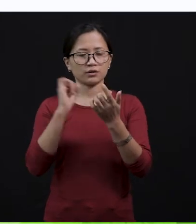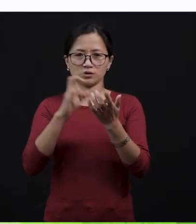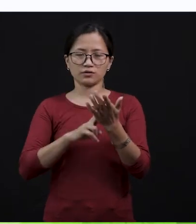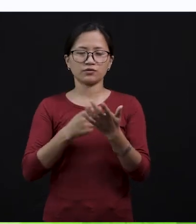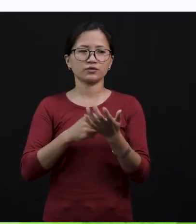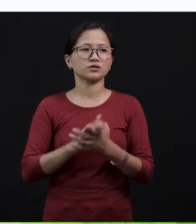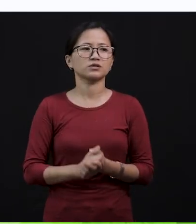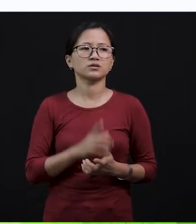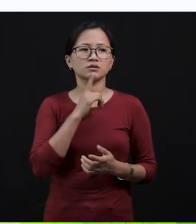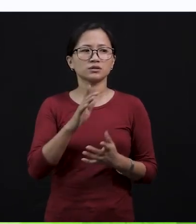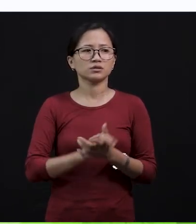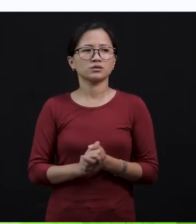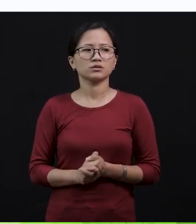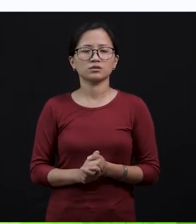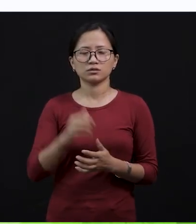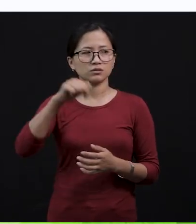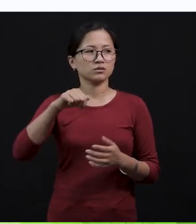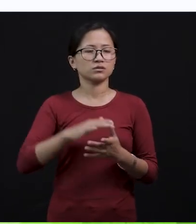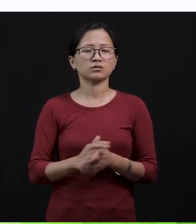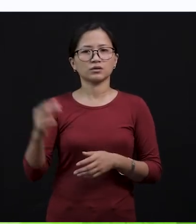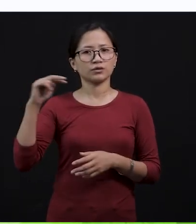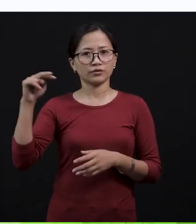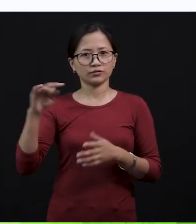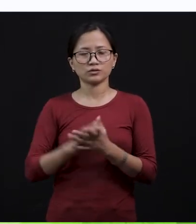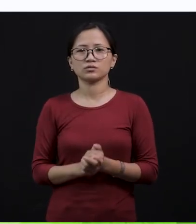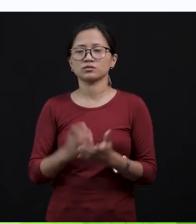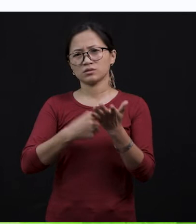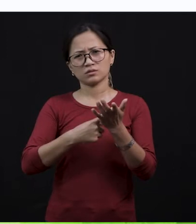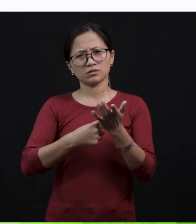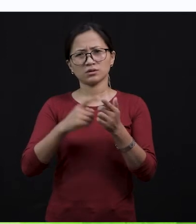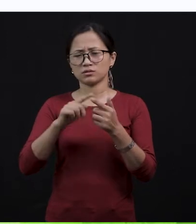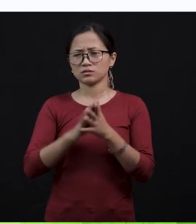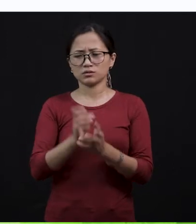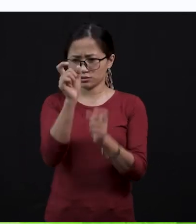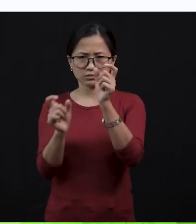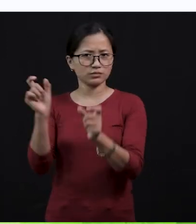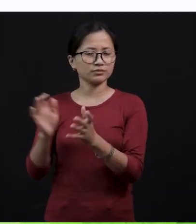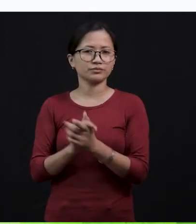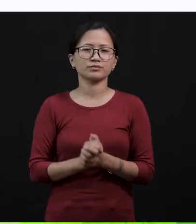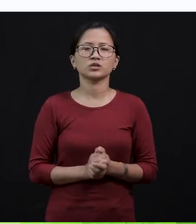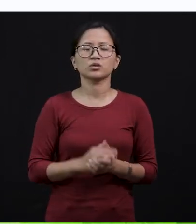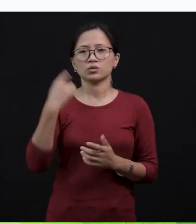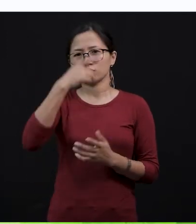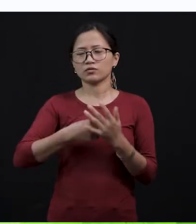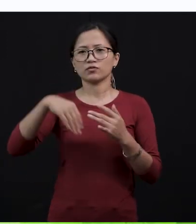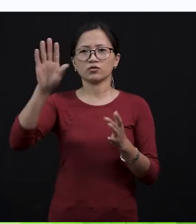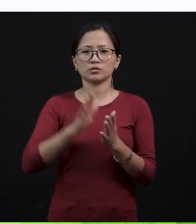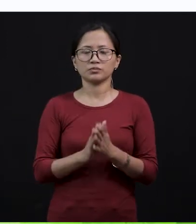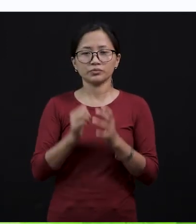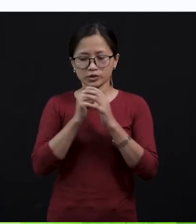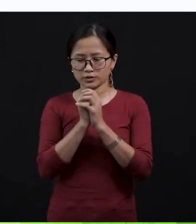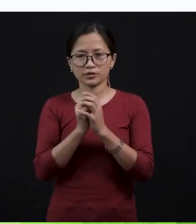surprise. Why? Because a fakir here is referring to those religious people who go and meditate for